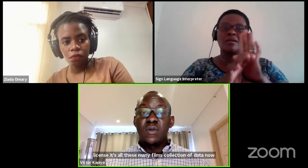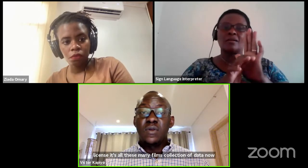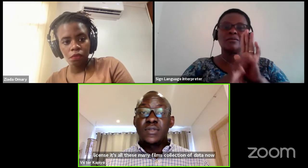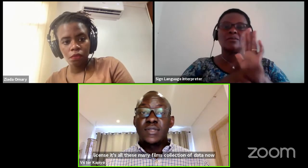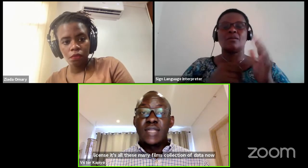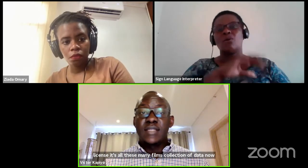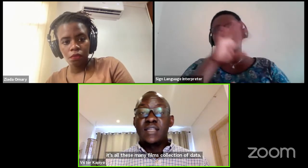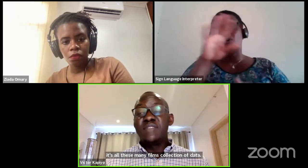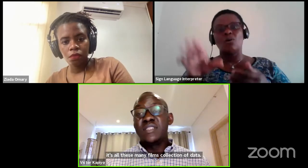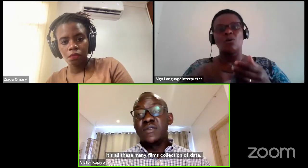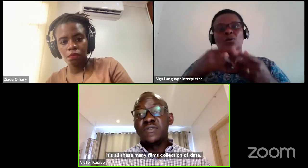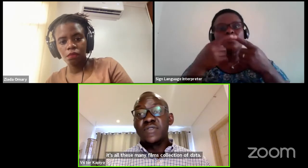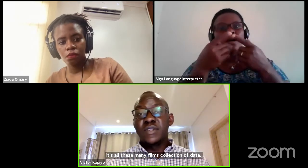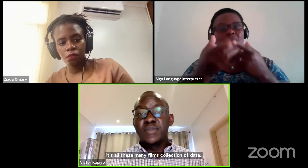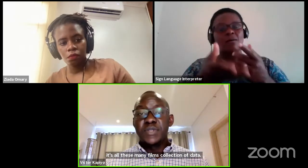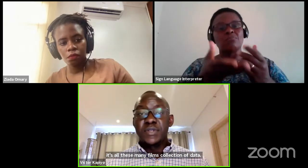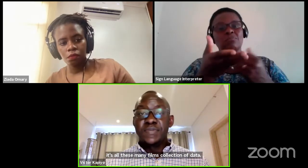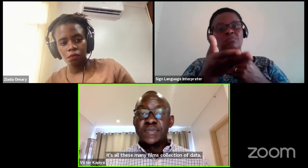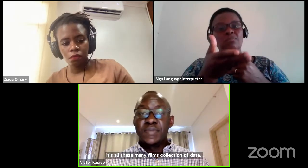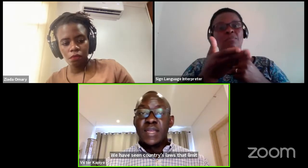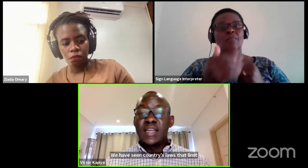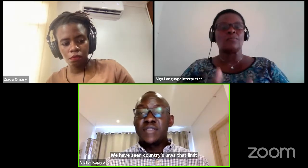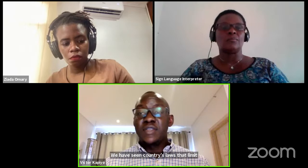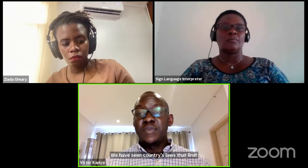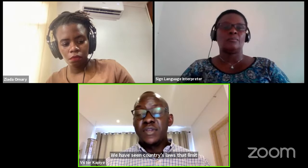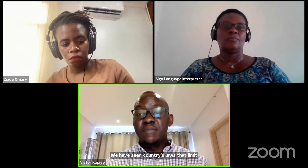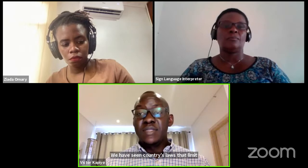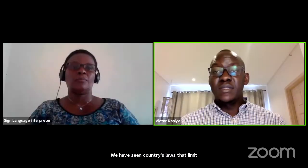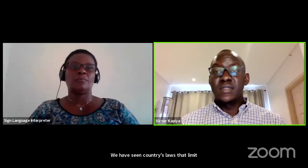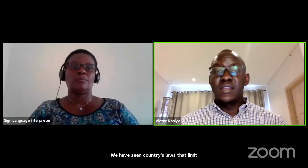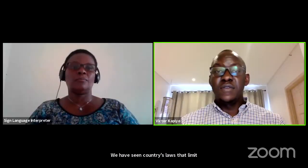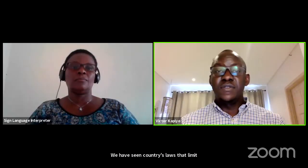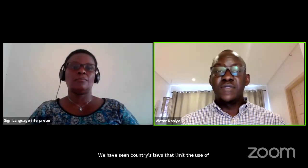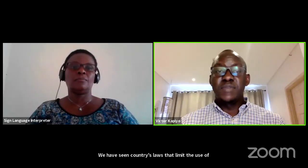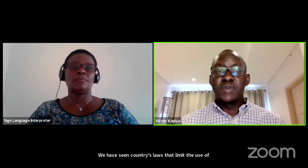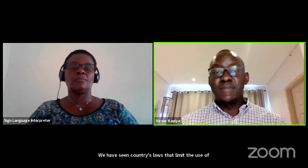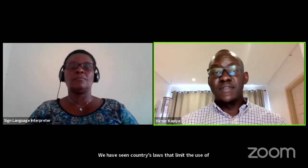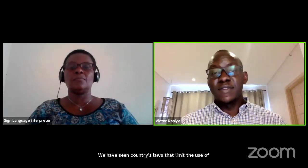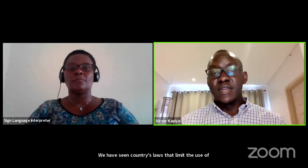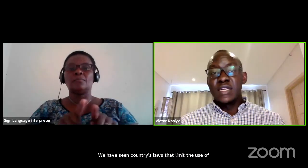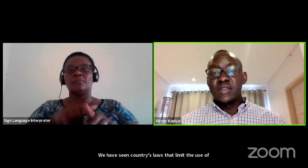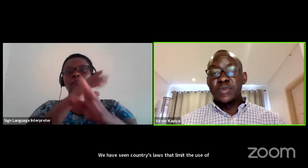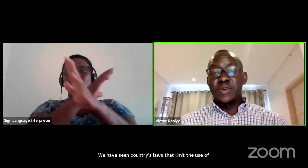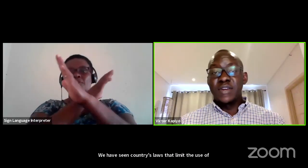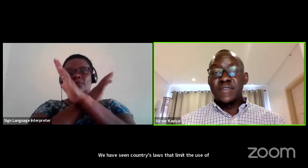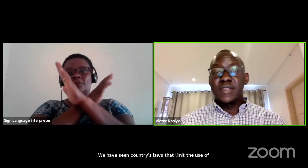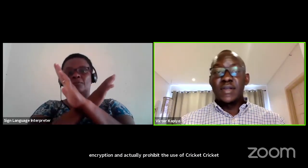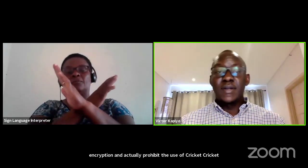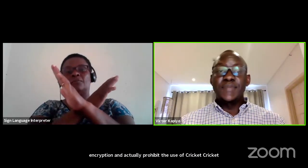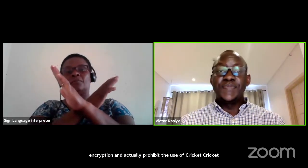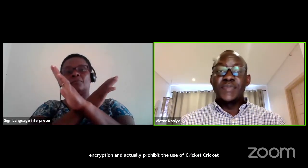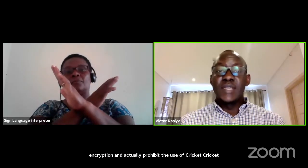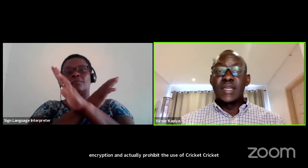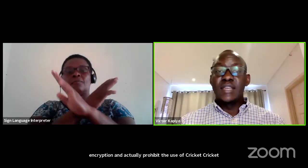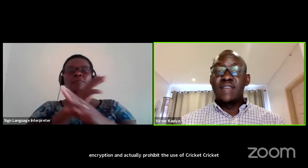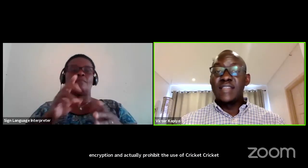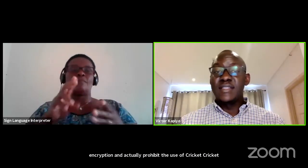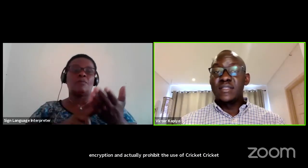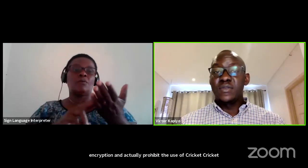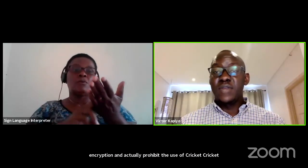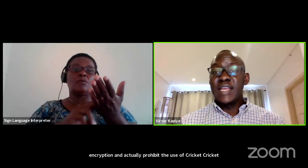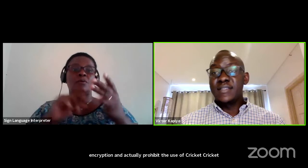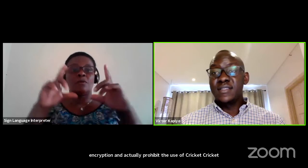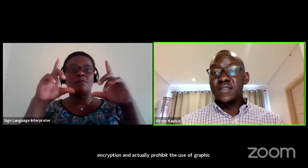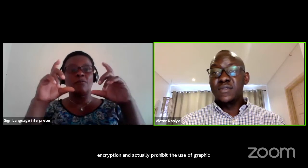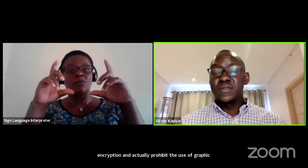countries with laws that limit the use of encryption and actually prohibit the use of cryptographic